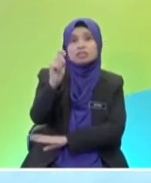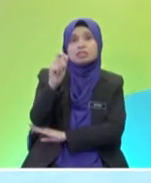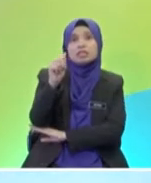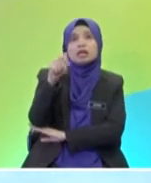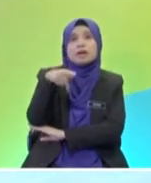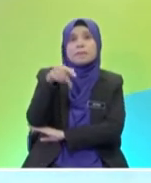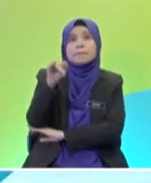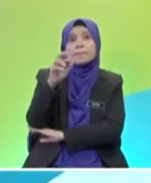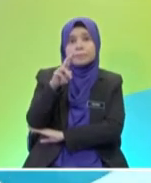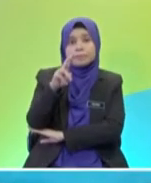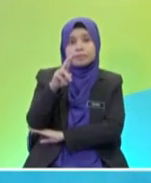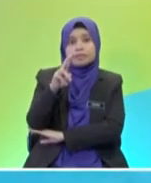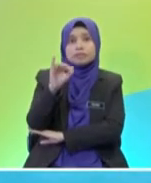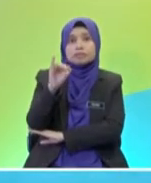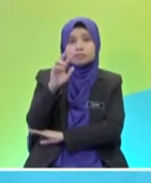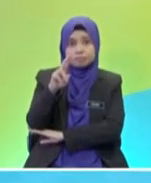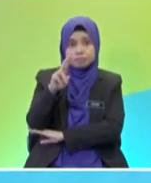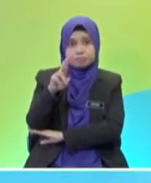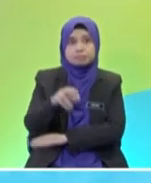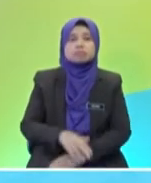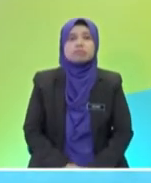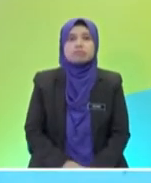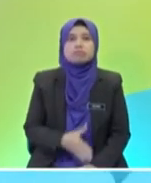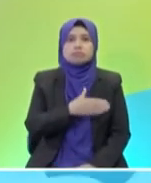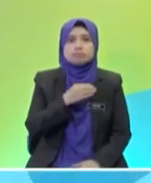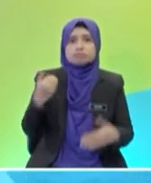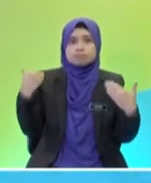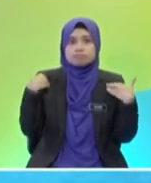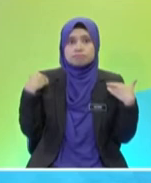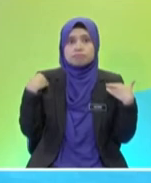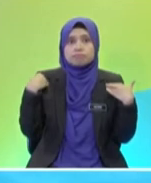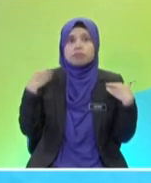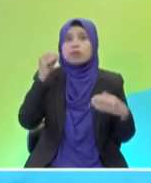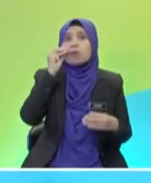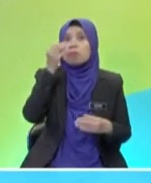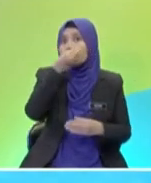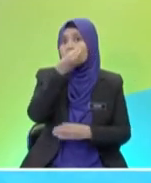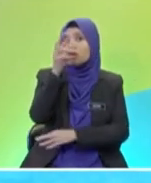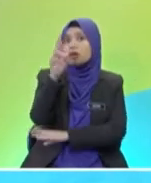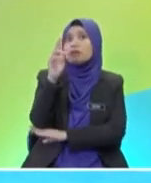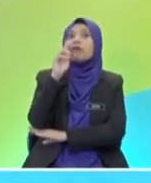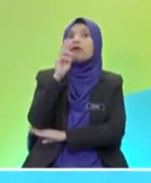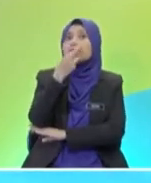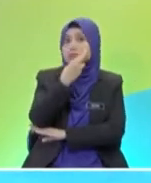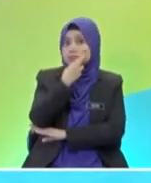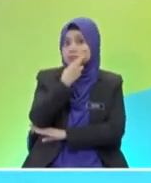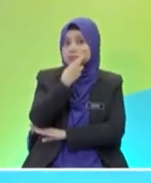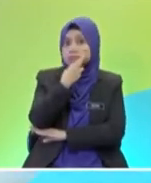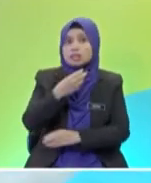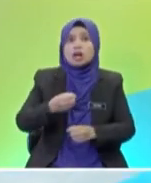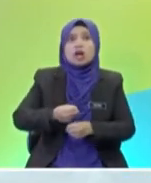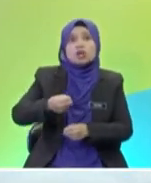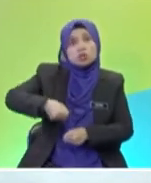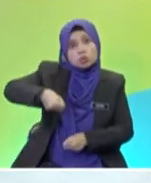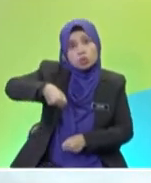rhinoceros, and we go to the plants now. We have rafflesia. We have tongkat ali plant, we have